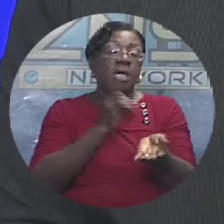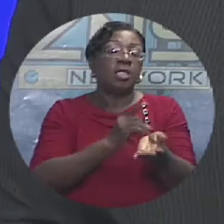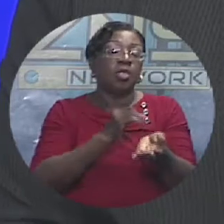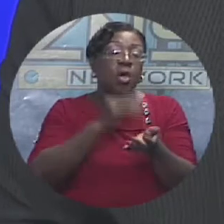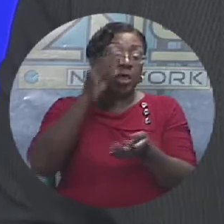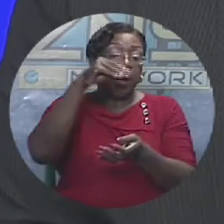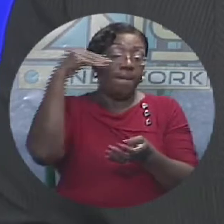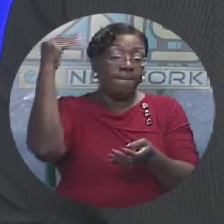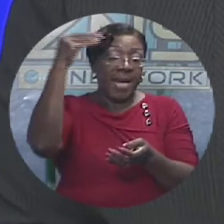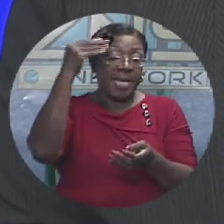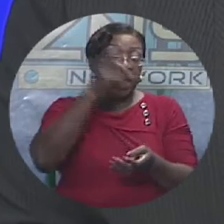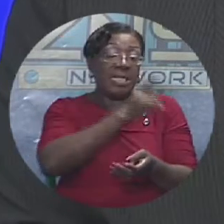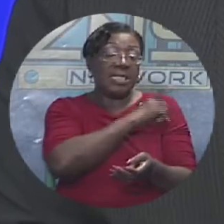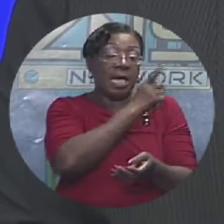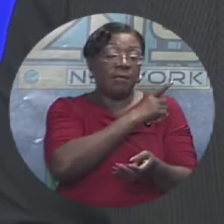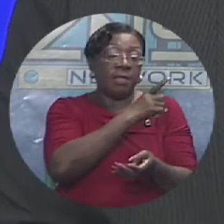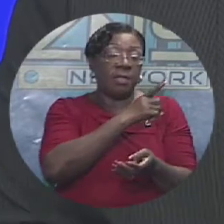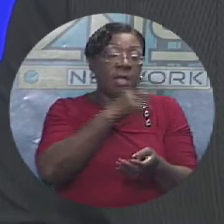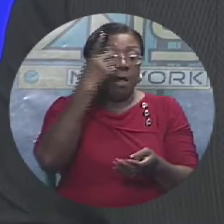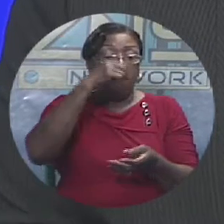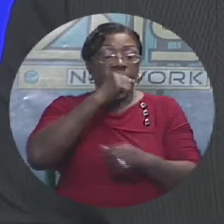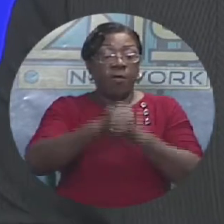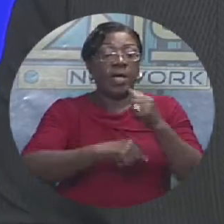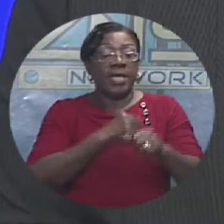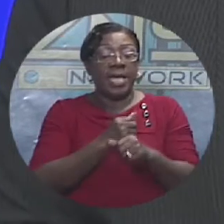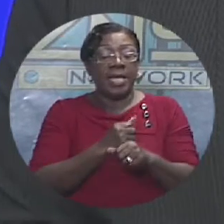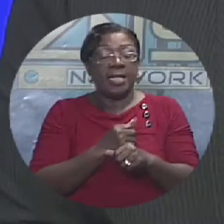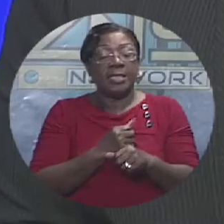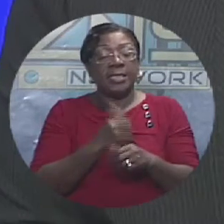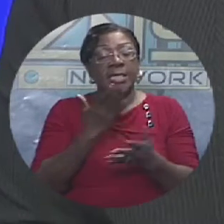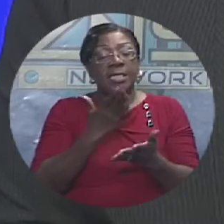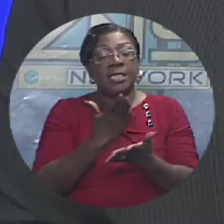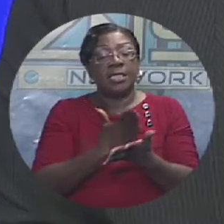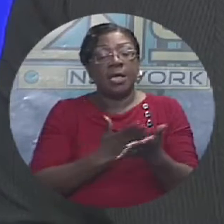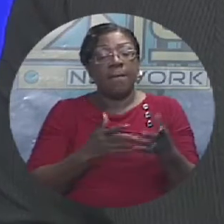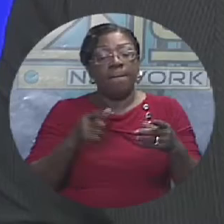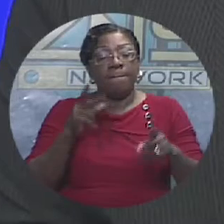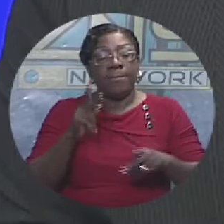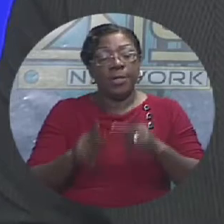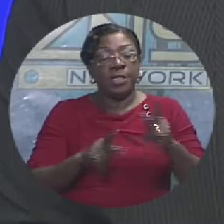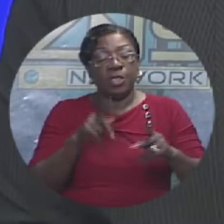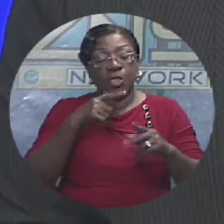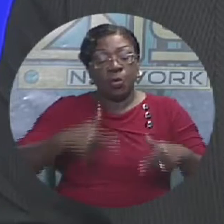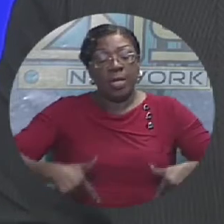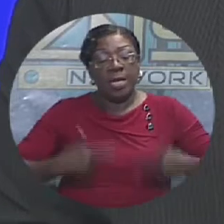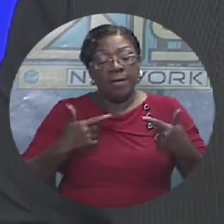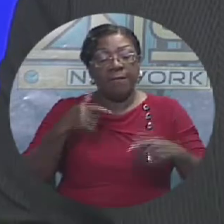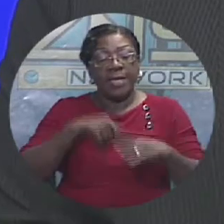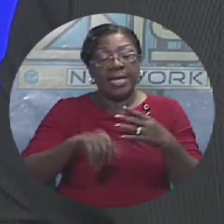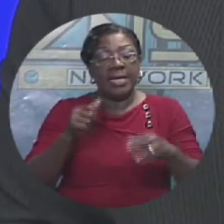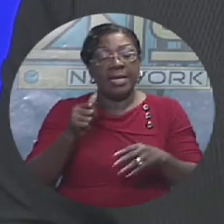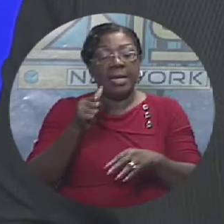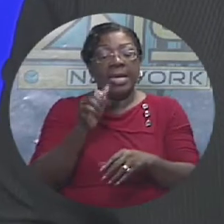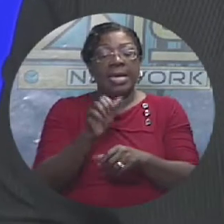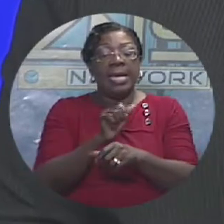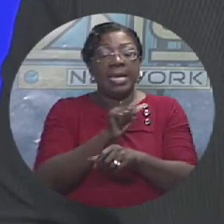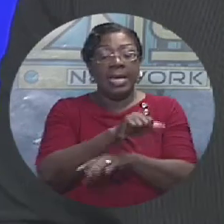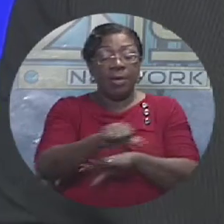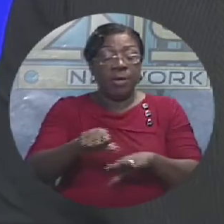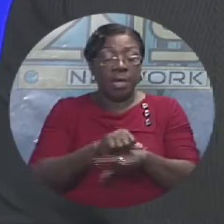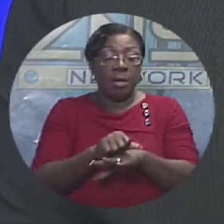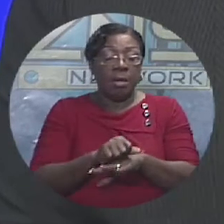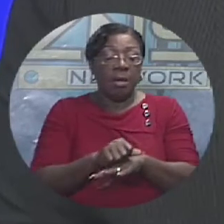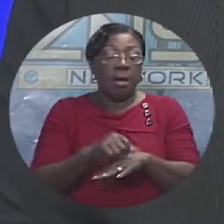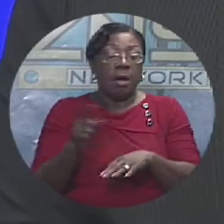surrounding communities were plagued with emissions from the industrial area. Tonight, our Janaea Noel Ferguson takes a closer look at that report and